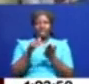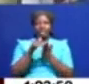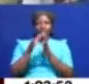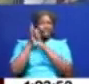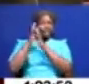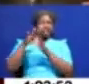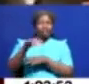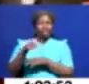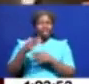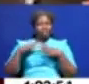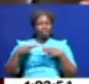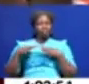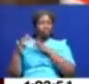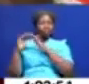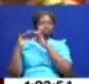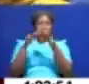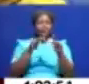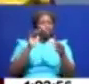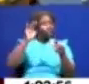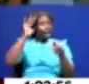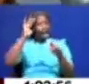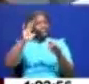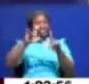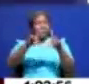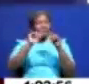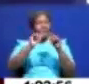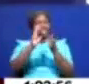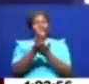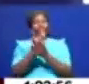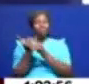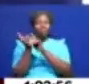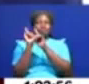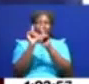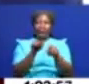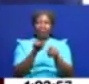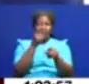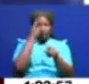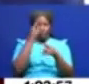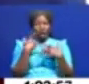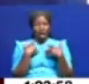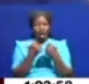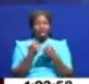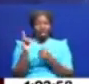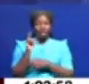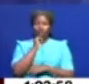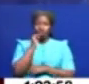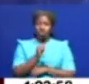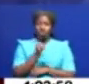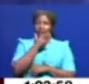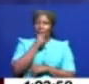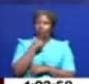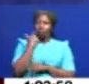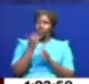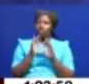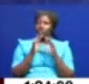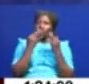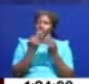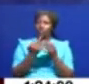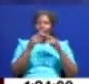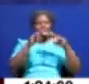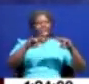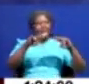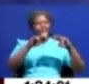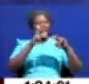gathered to hear the word. Some are here for healing. Like this elderly man whose family has sought divine